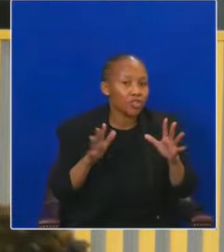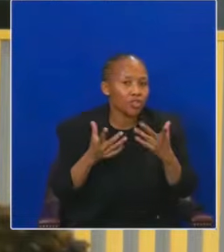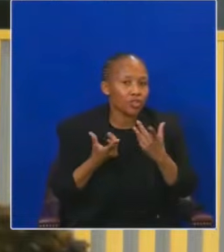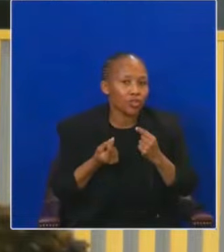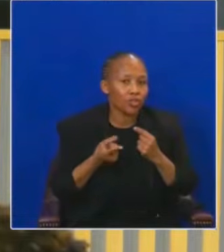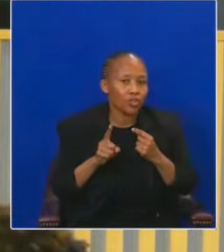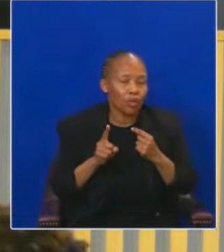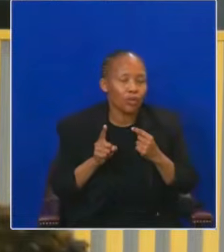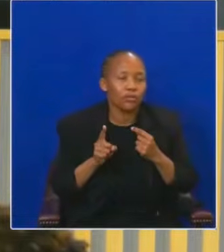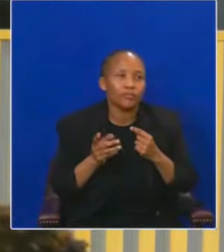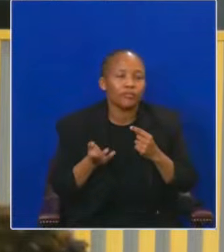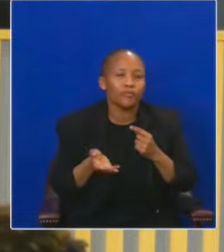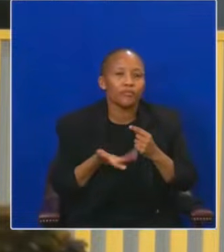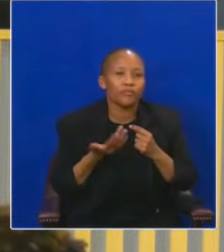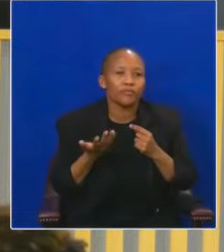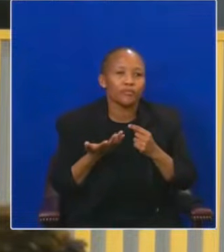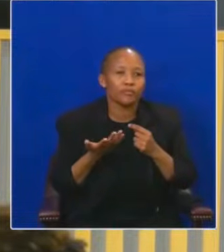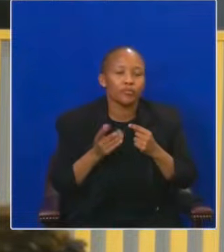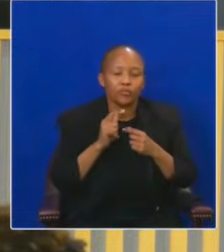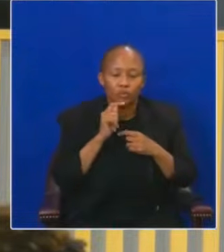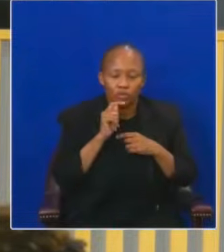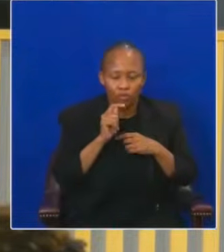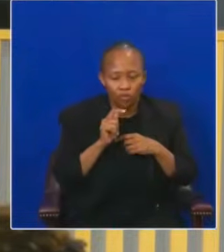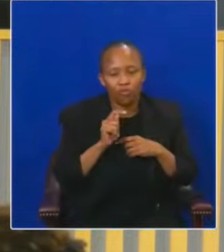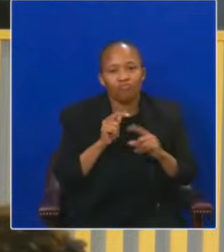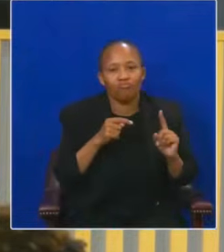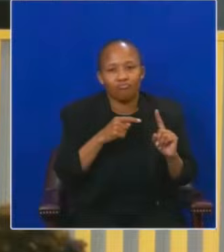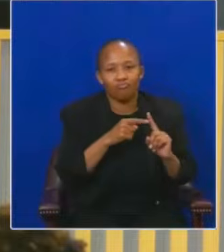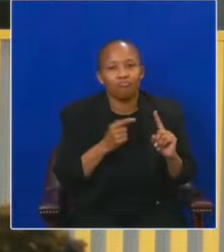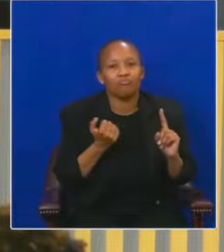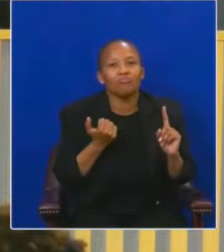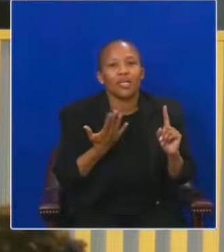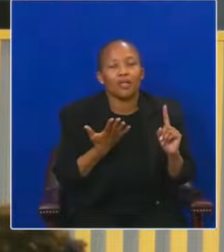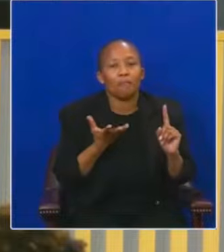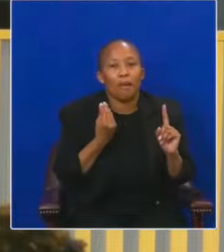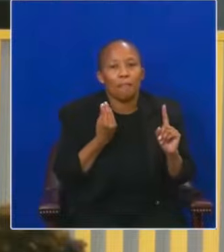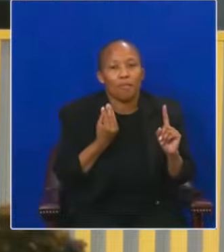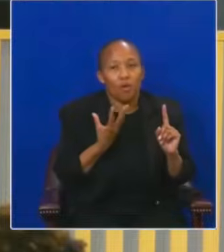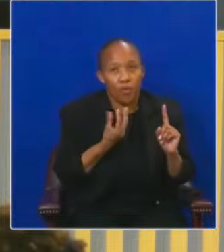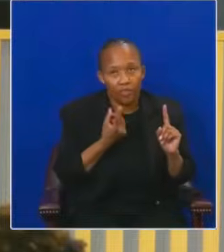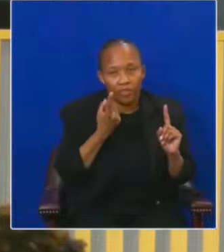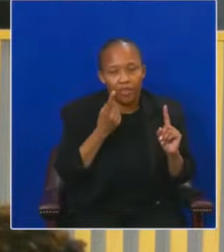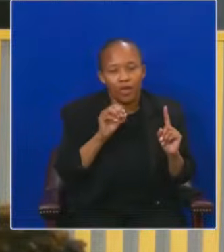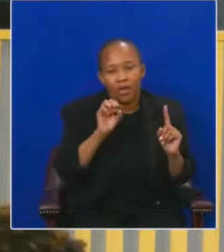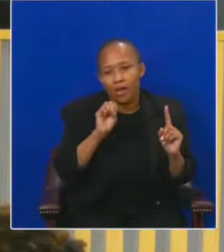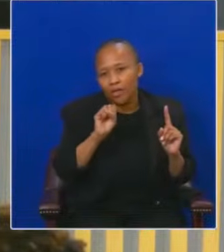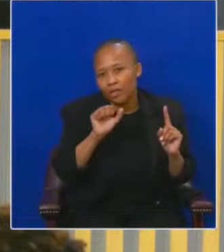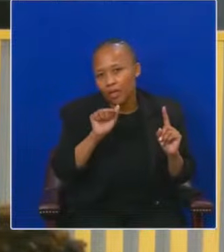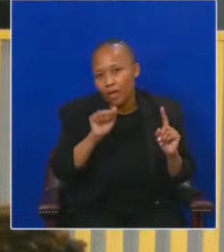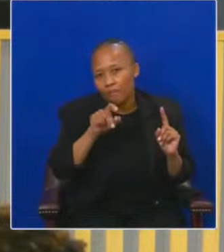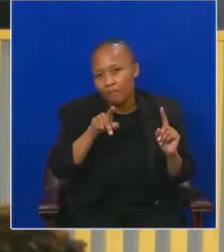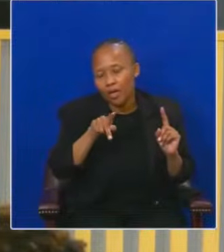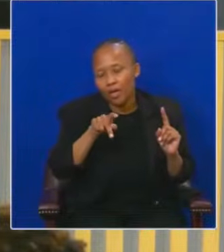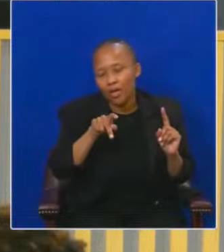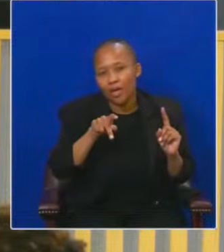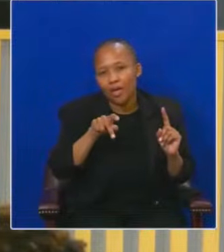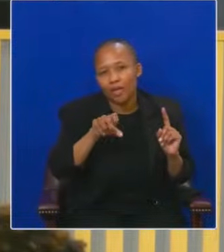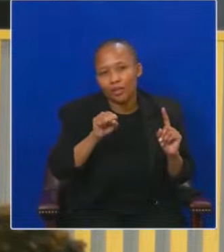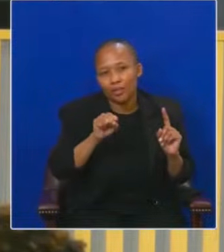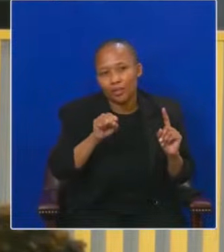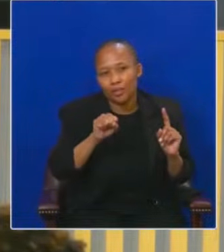the tender with SAPS, and that tender was to the value of 360